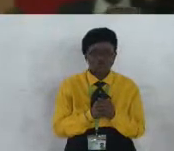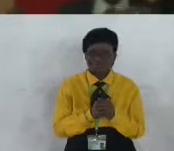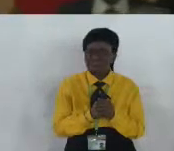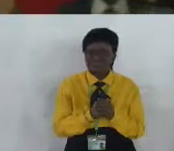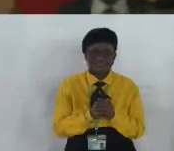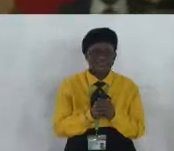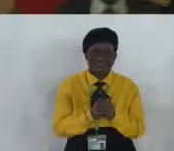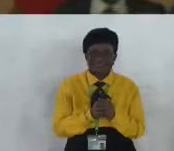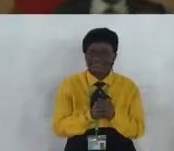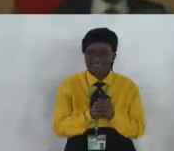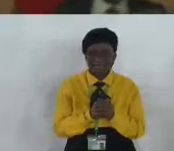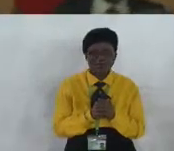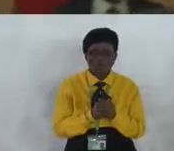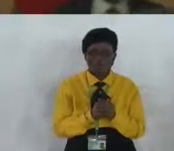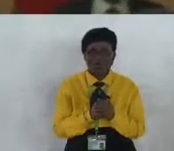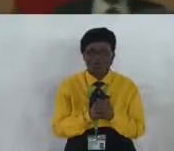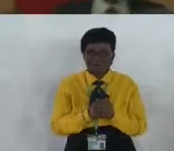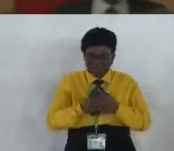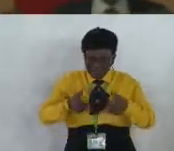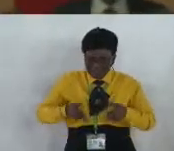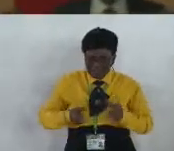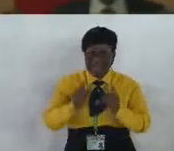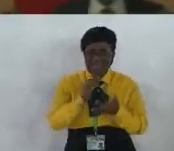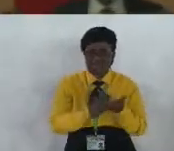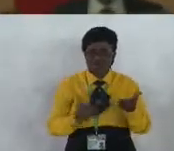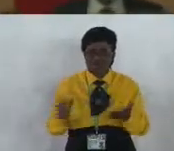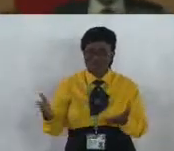As they push, let something happen.